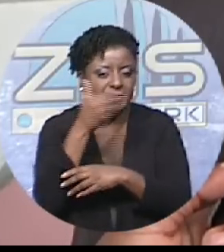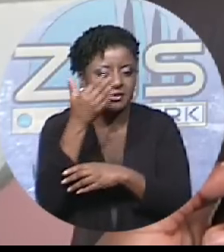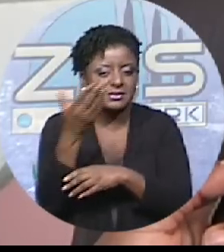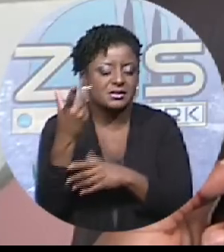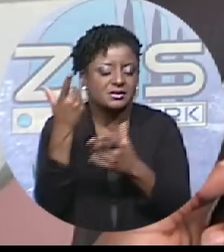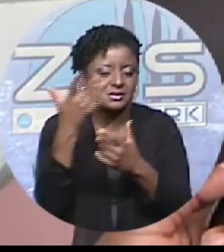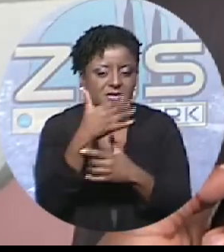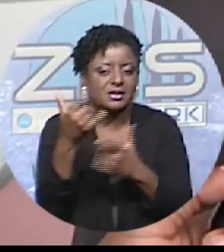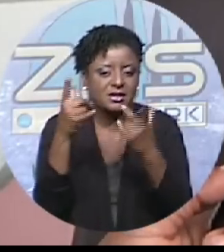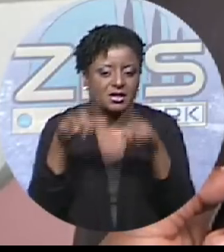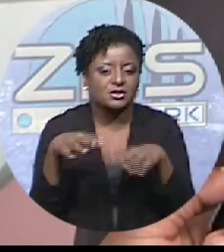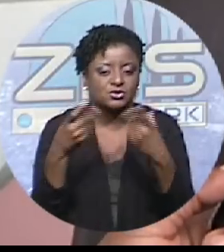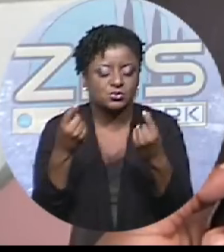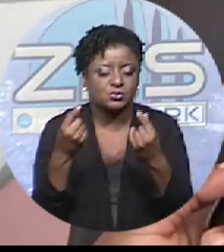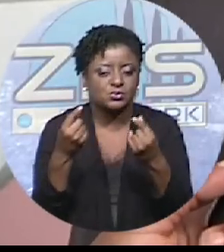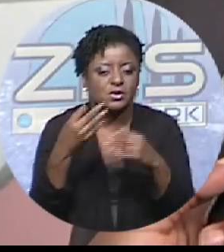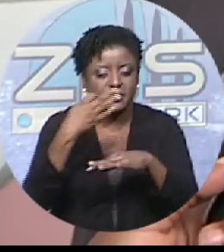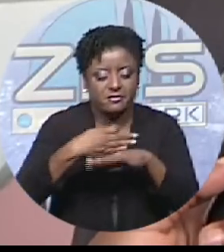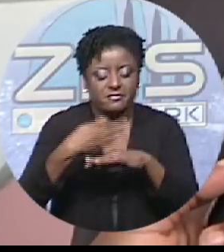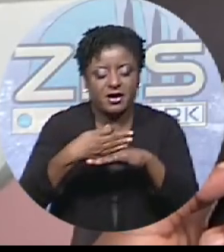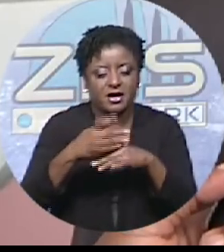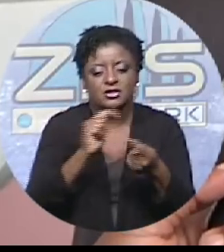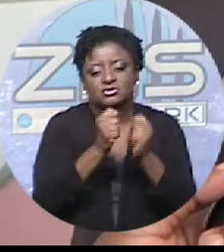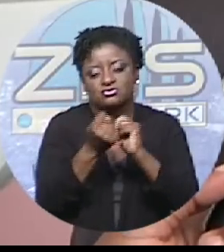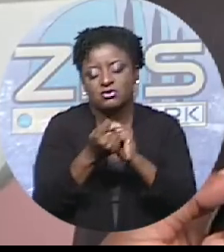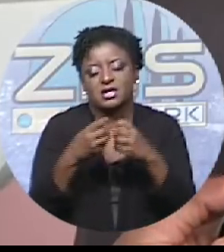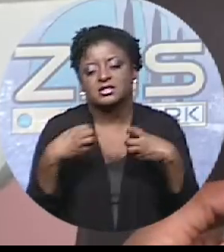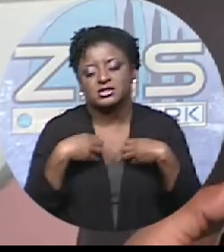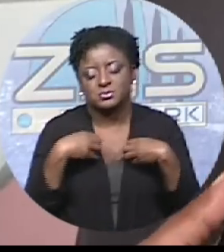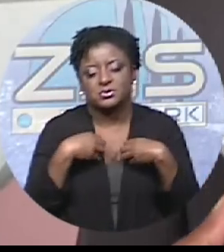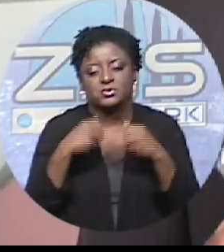best thing that the employees can do is to file a trade dispute with the Department of Labor, and then we can take it from there.